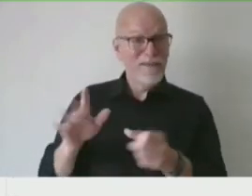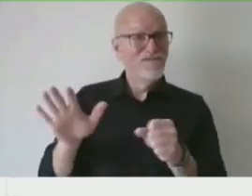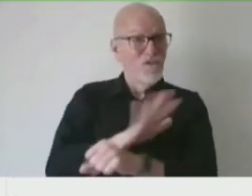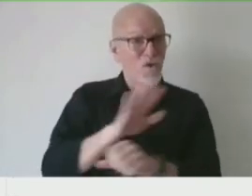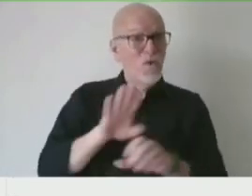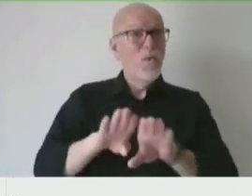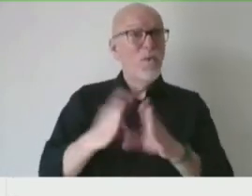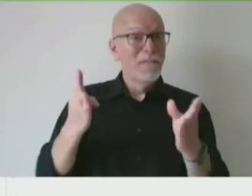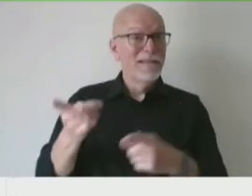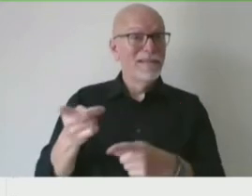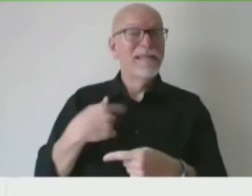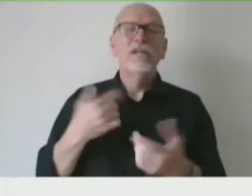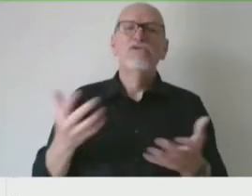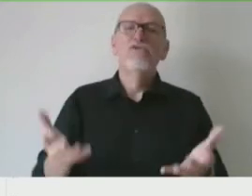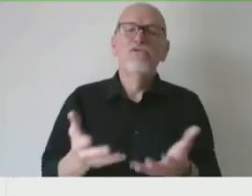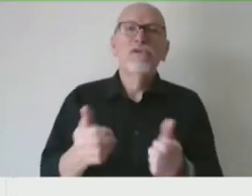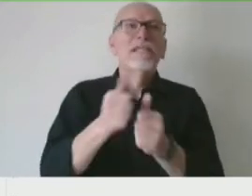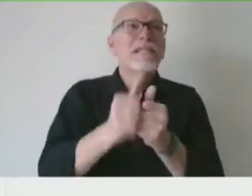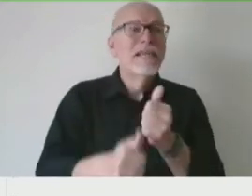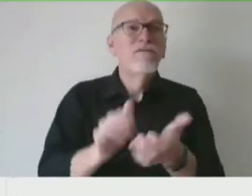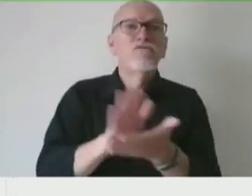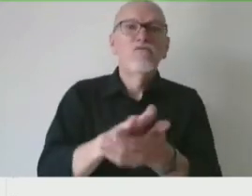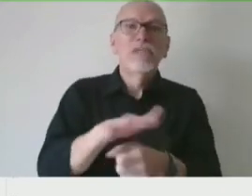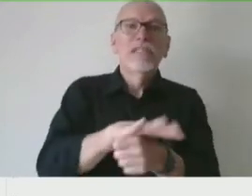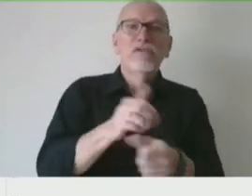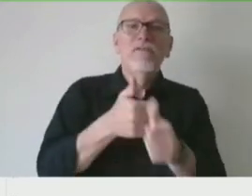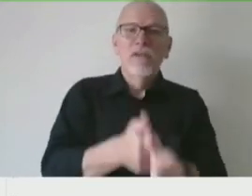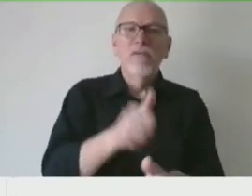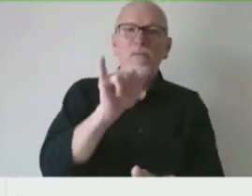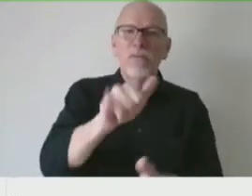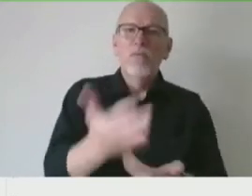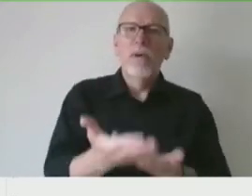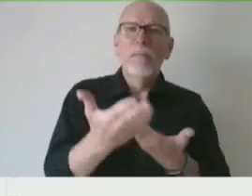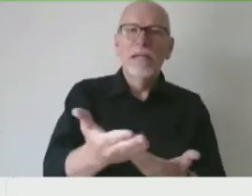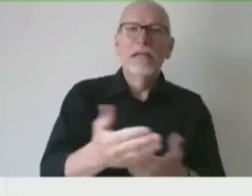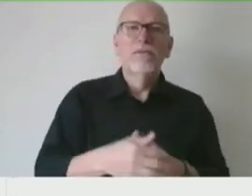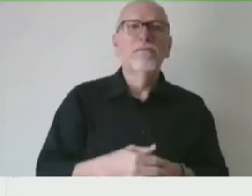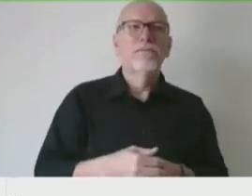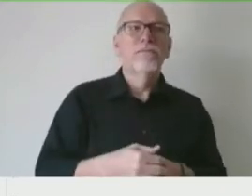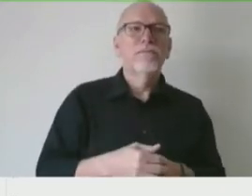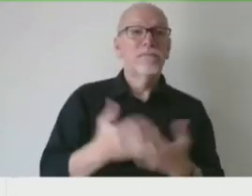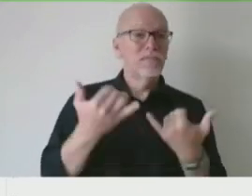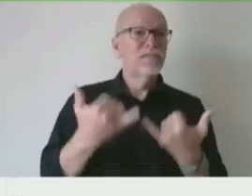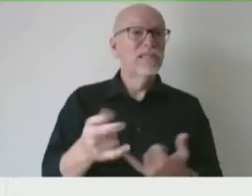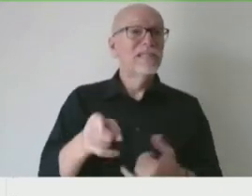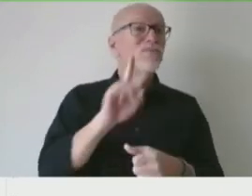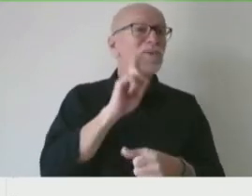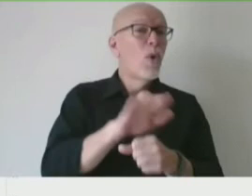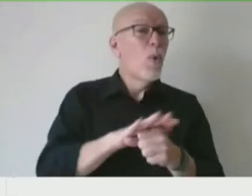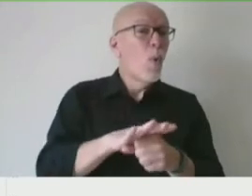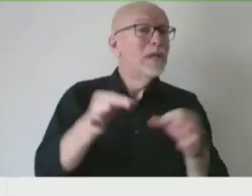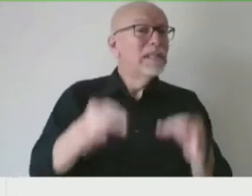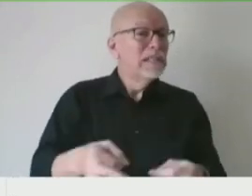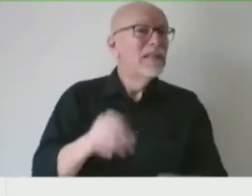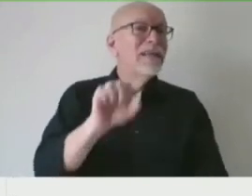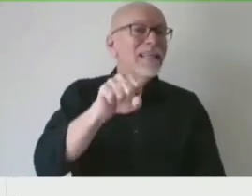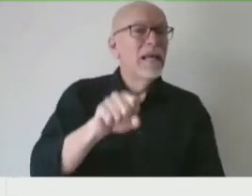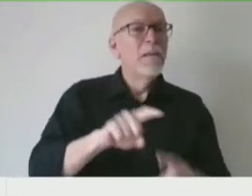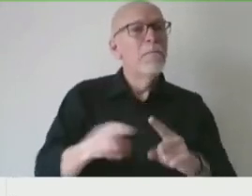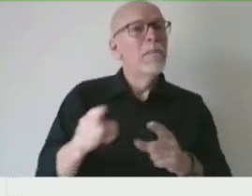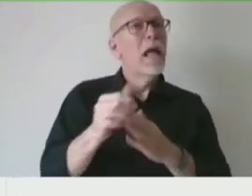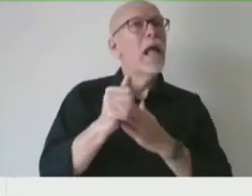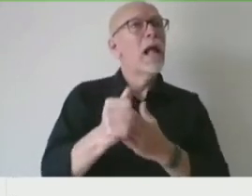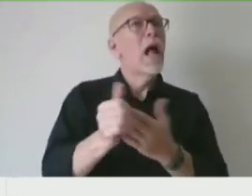I encourage every district to follow these recommendations. These are now local decisions, but the guidance is